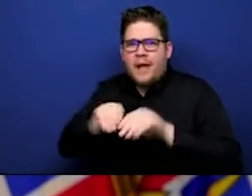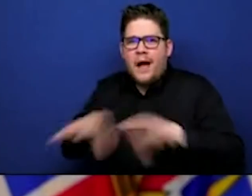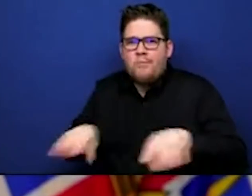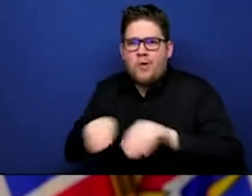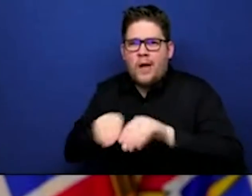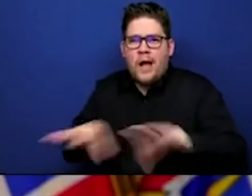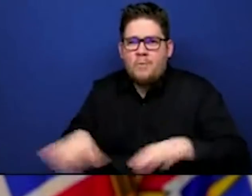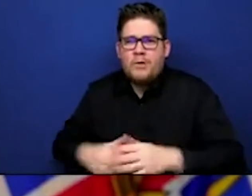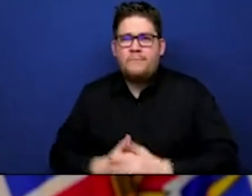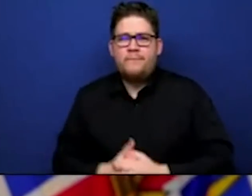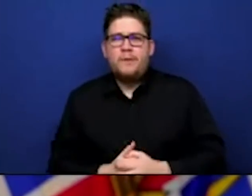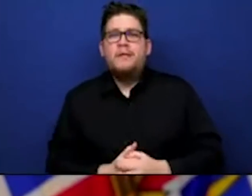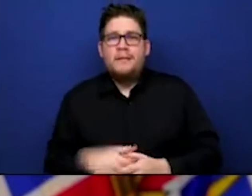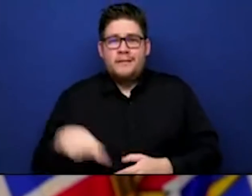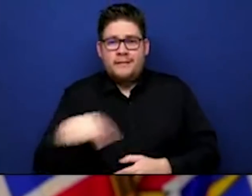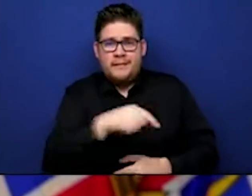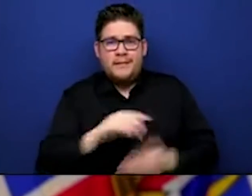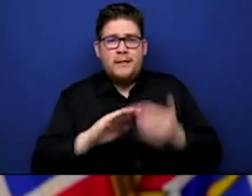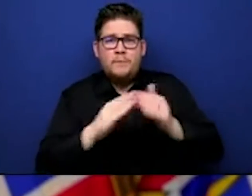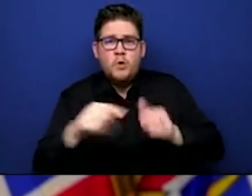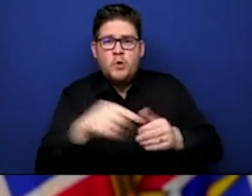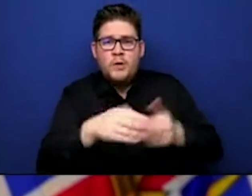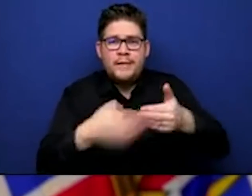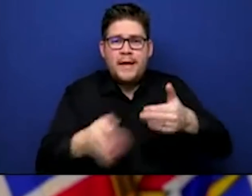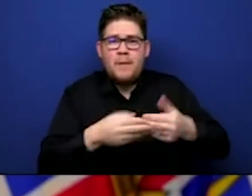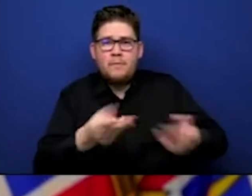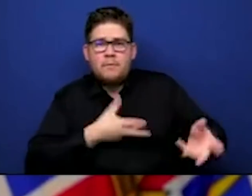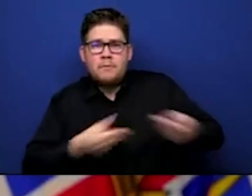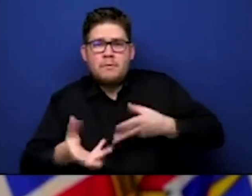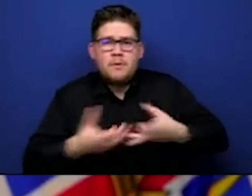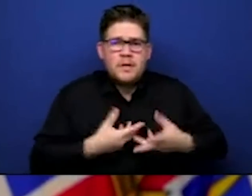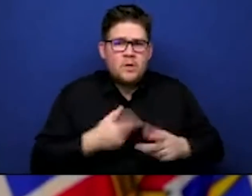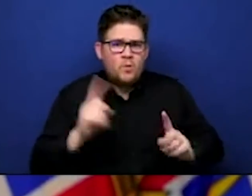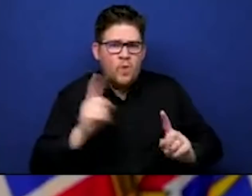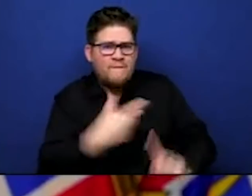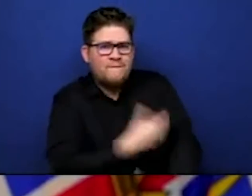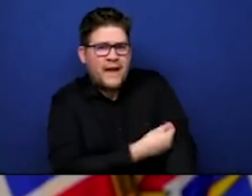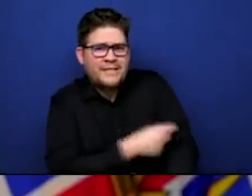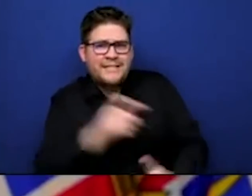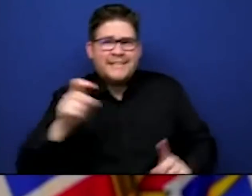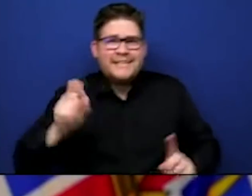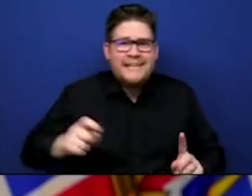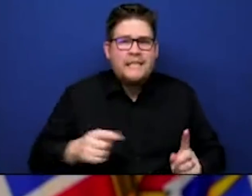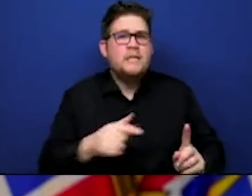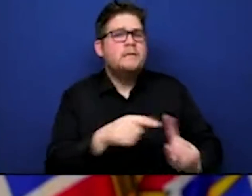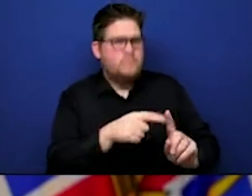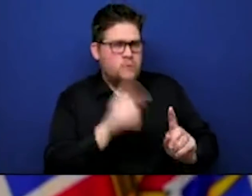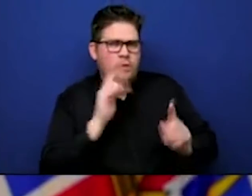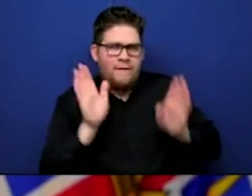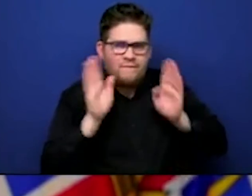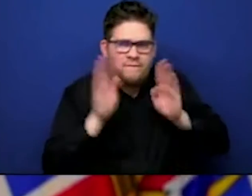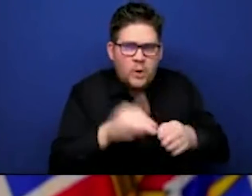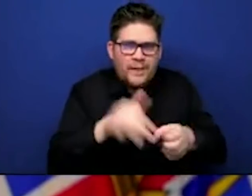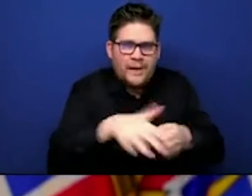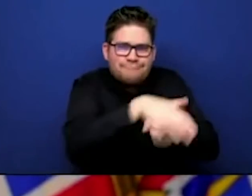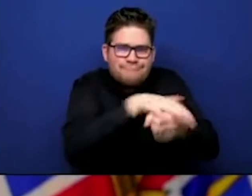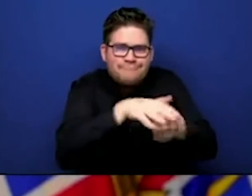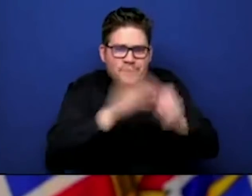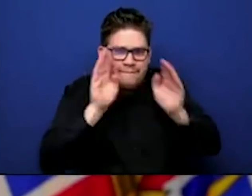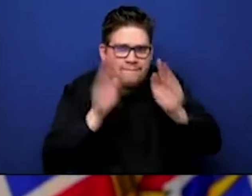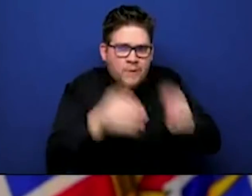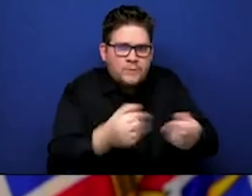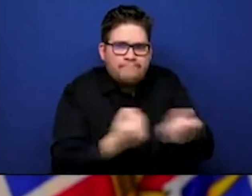more information on where vaccine is needed most. But I will say, for those identified within this